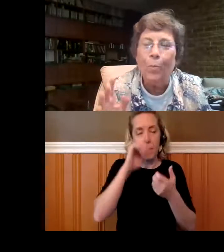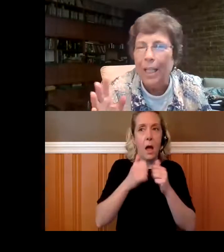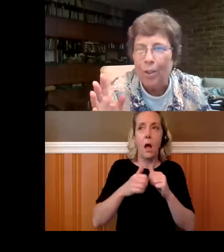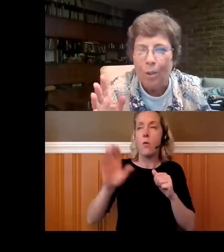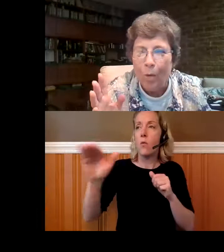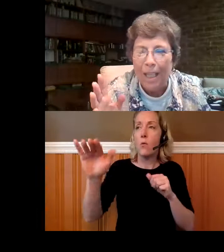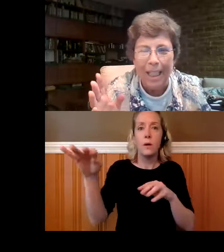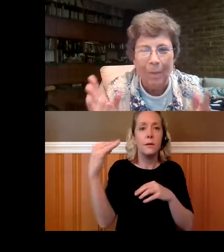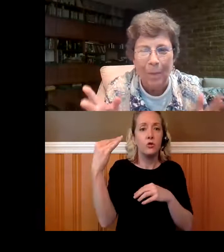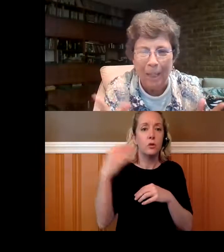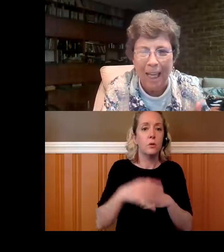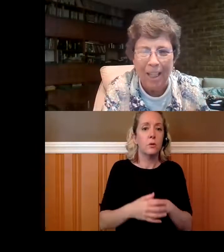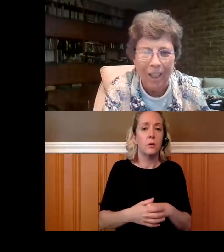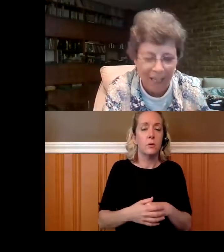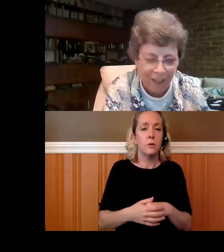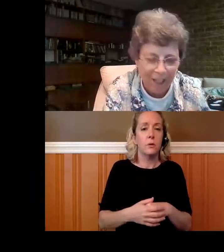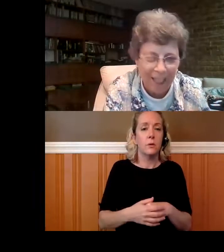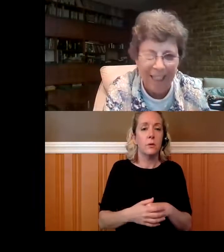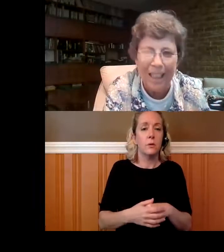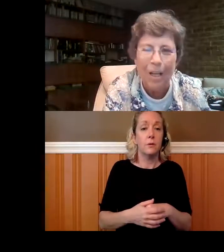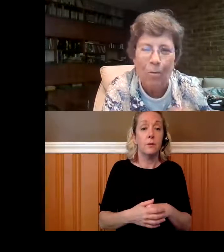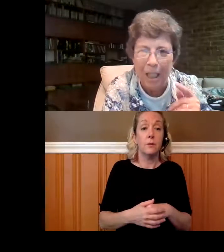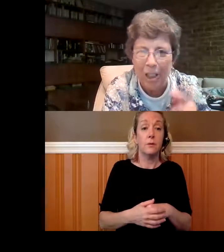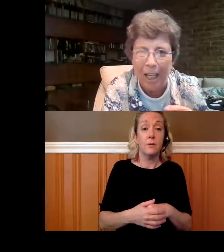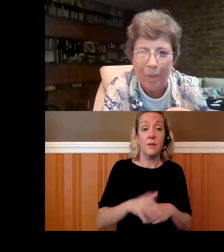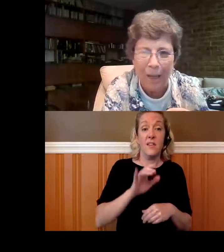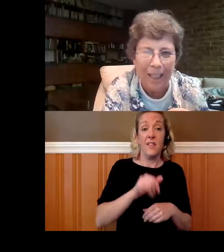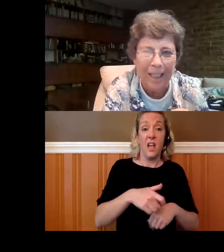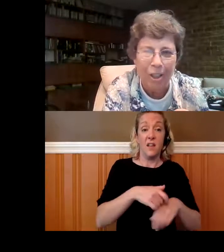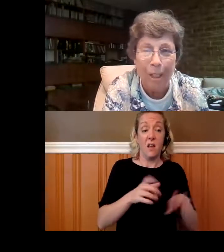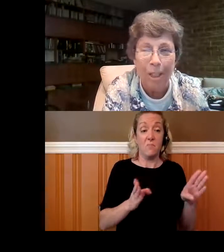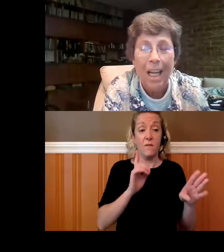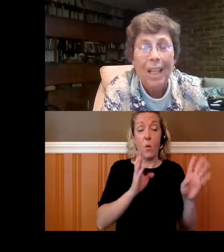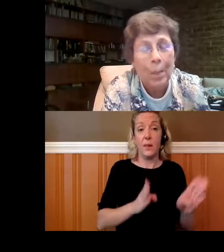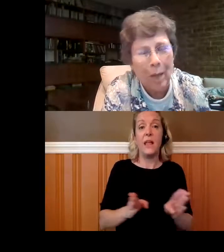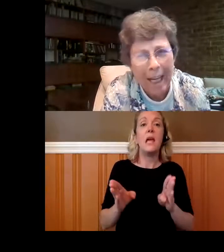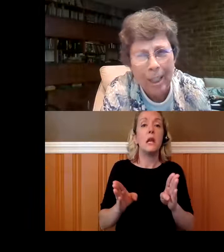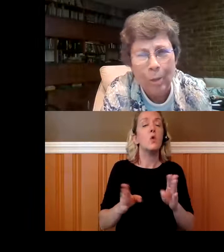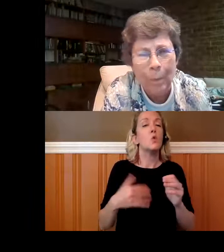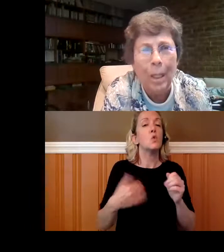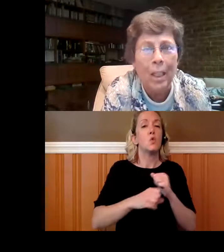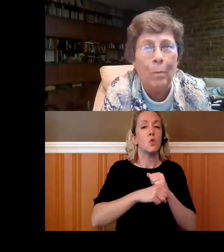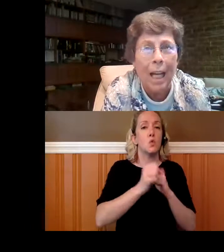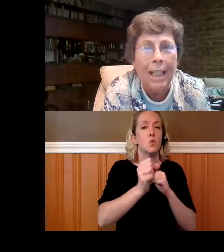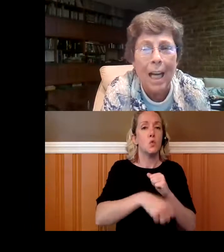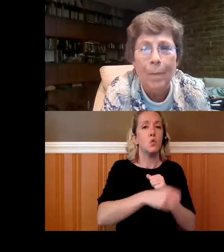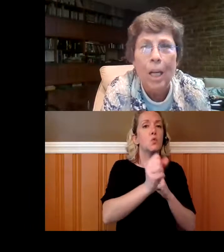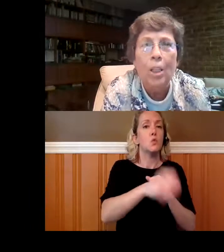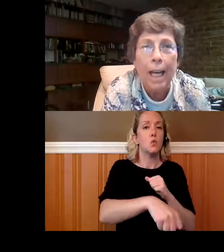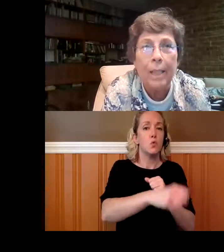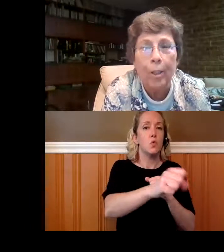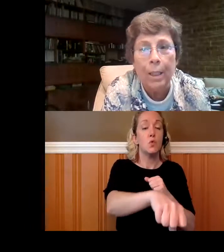each expected situation. This planning trip, this planning time, takes about 3 times as long as the actual task itself.